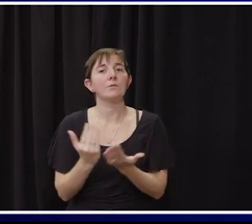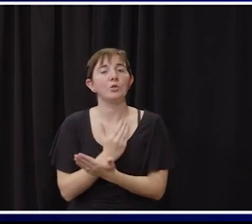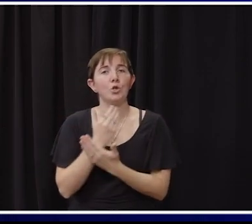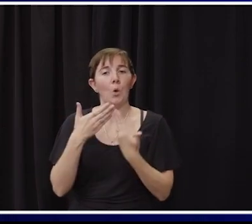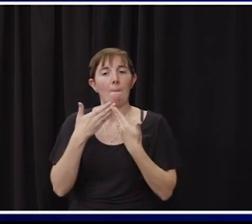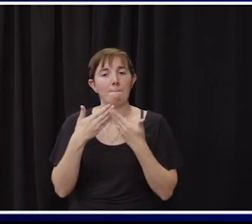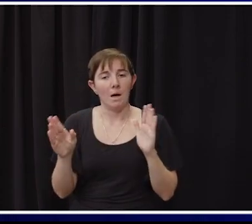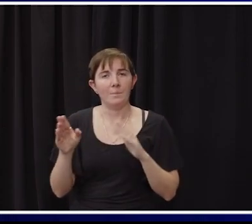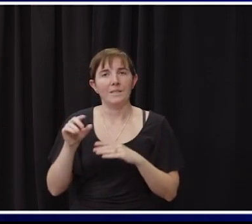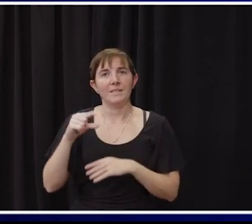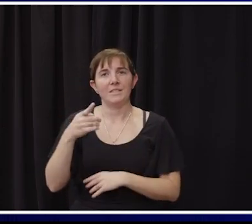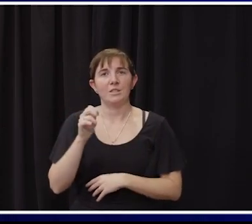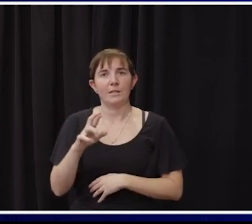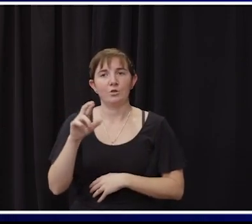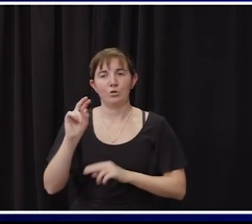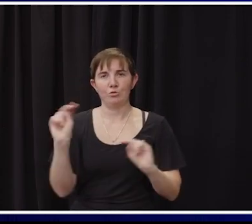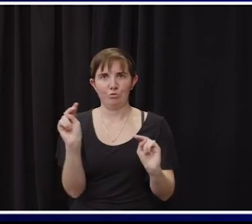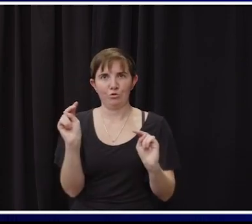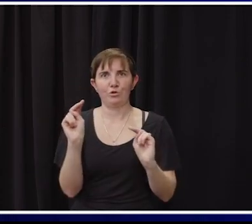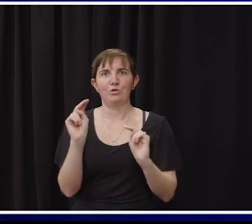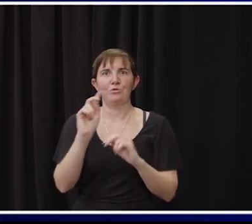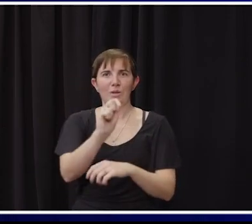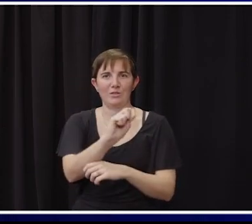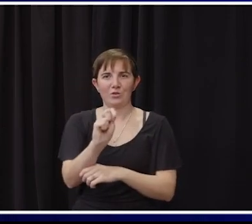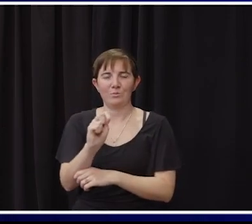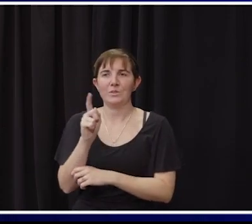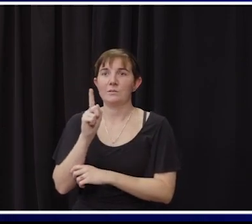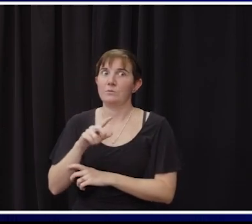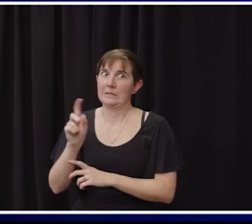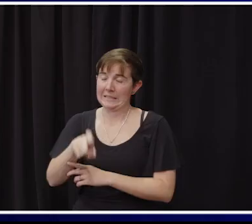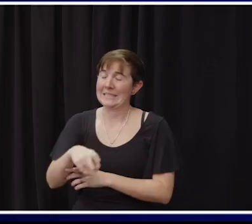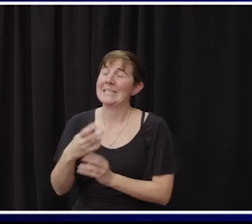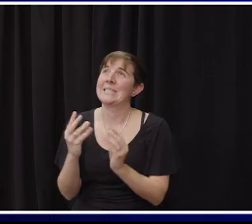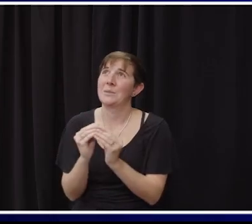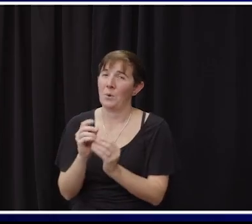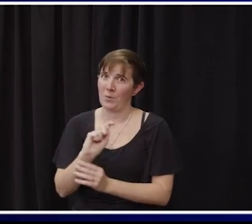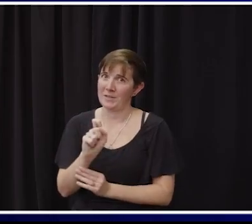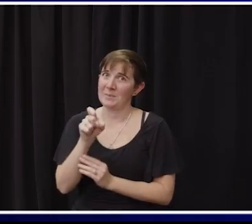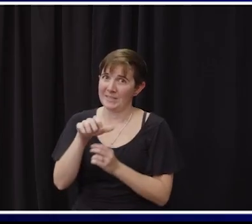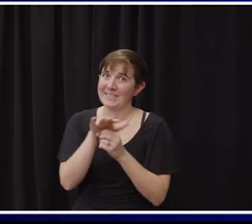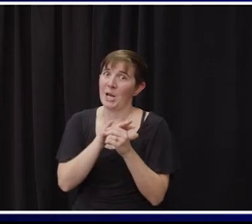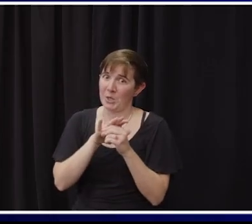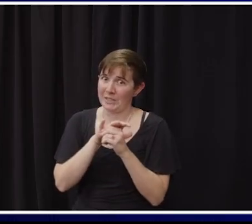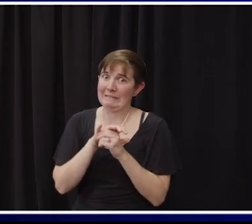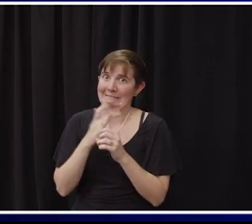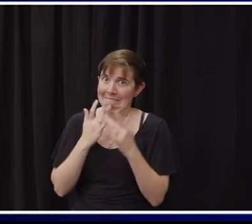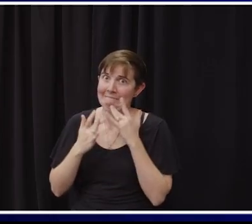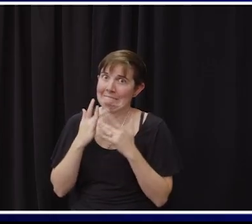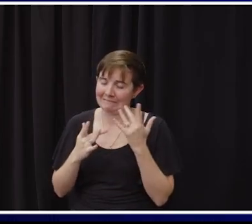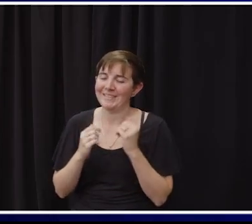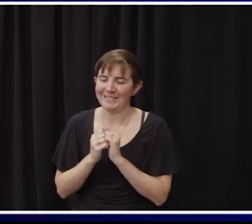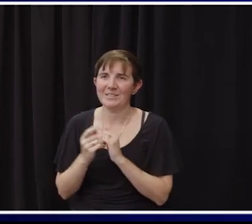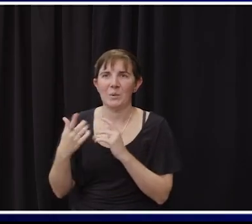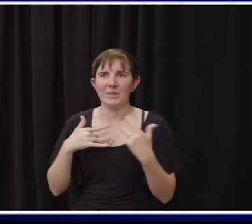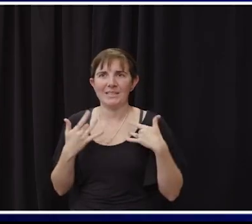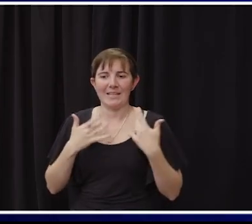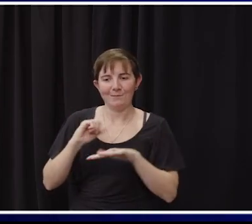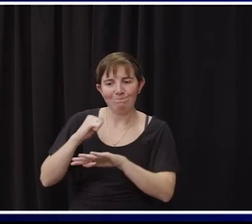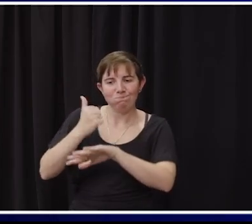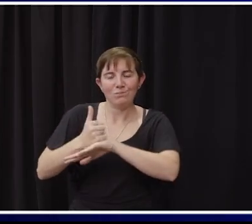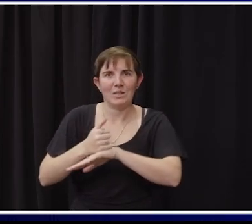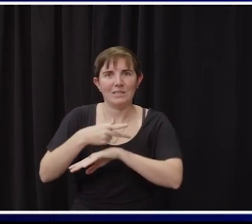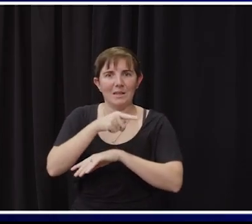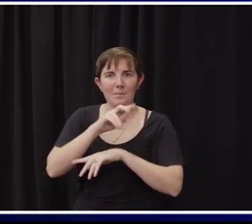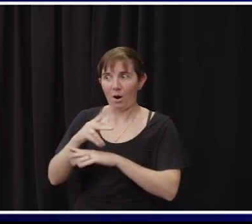public gender-neutral restrooms. Restrooms are desperately needed in this area of the park. So we're really excited that the park